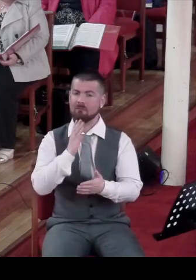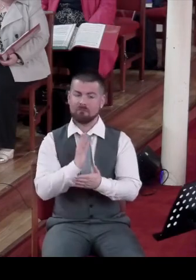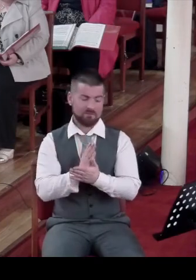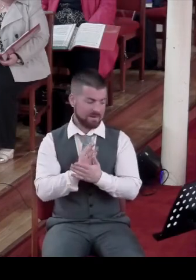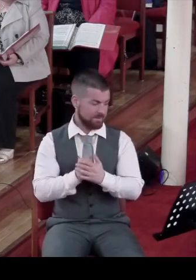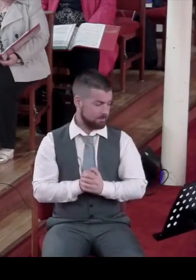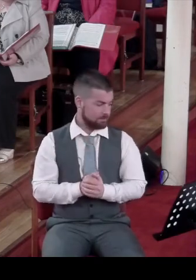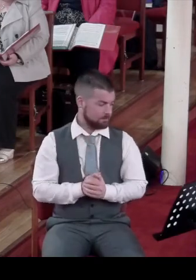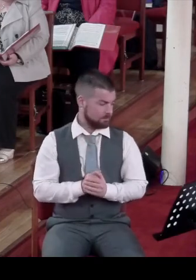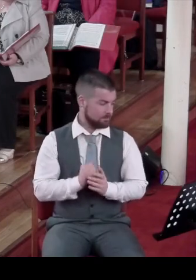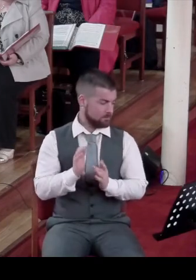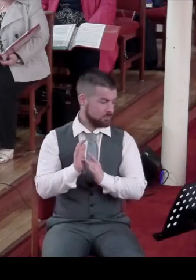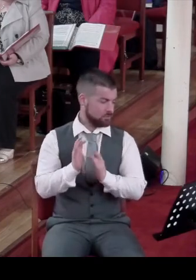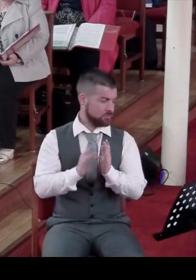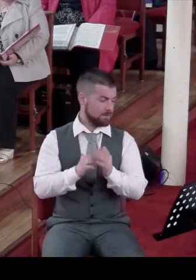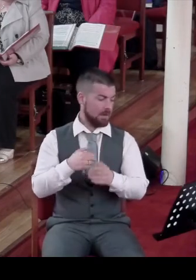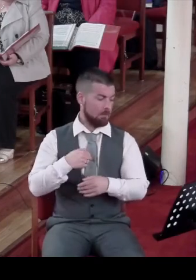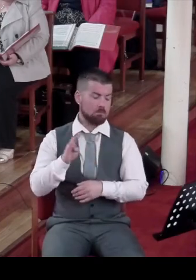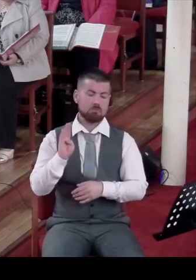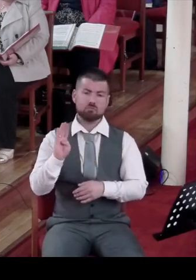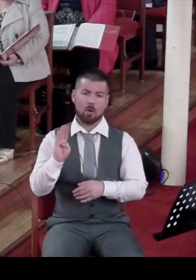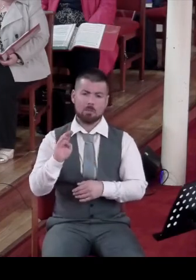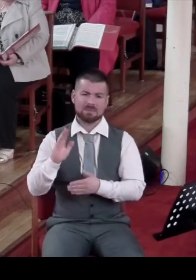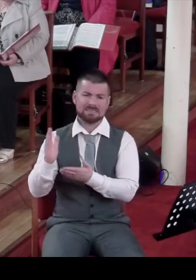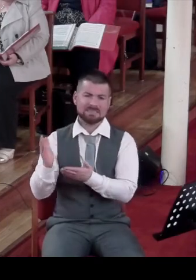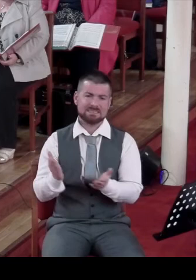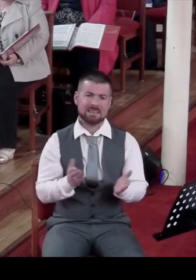have promised to serve you to the end.